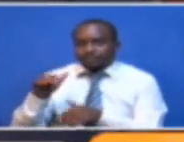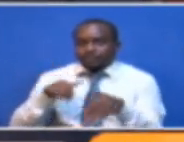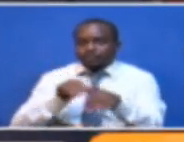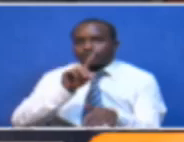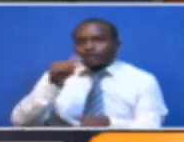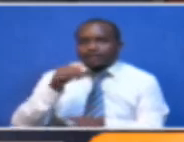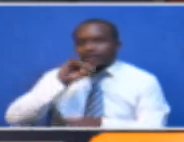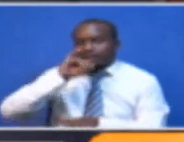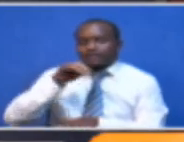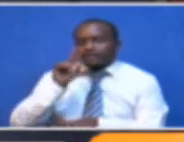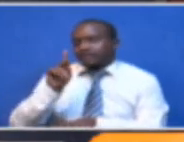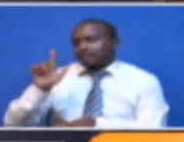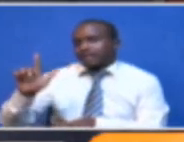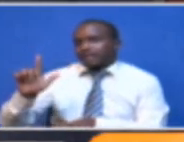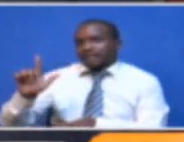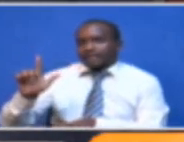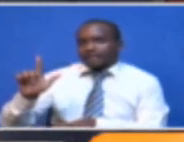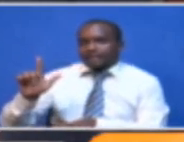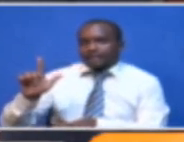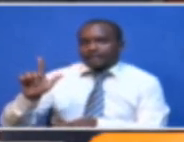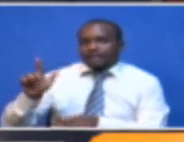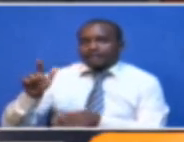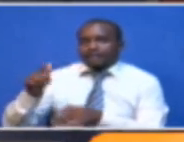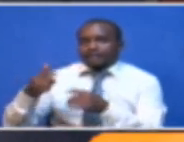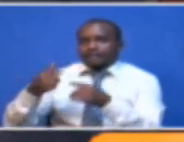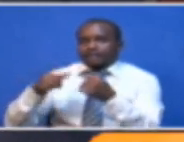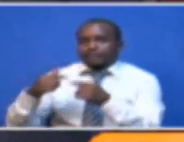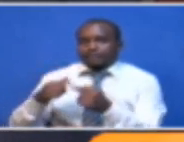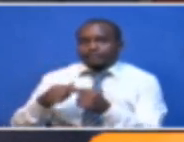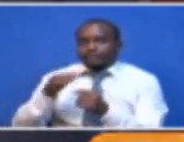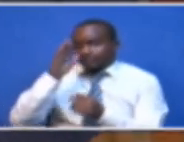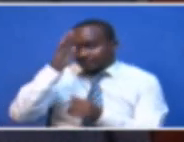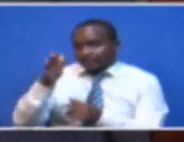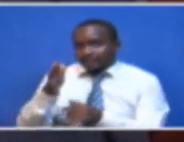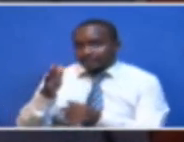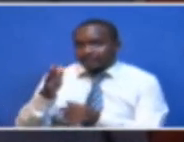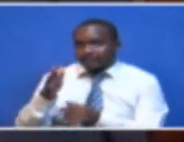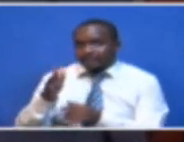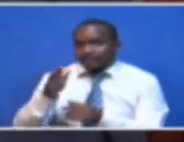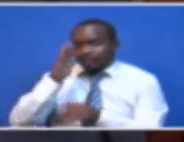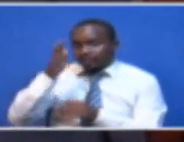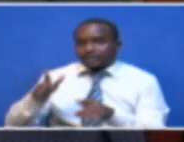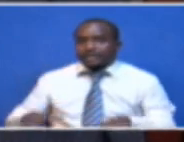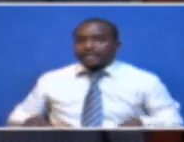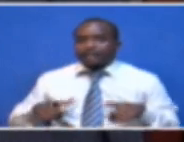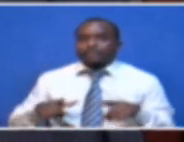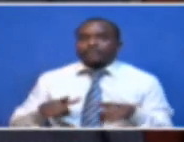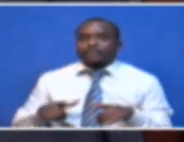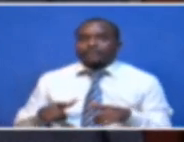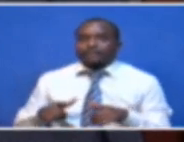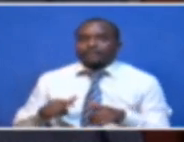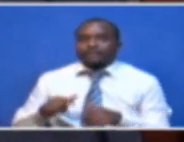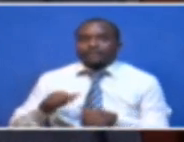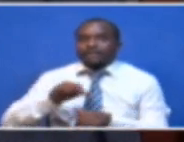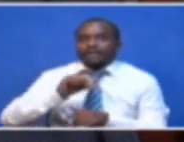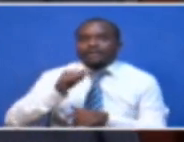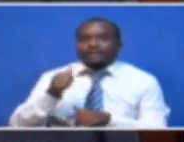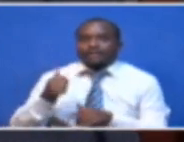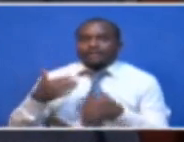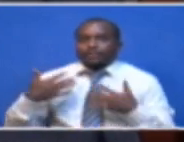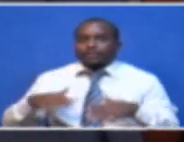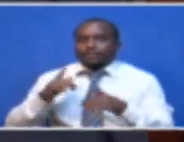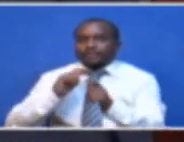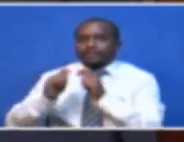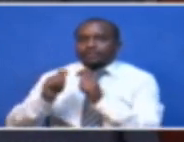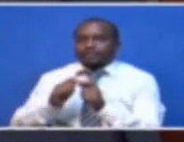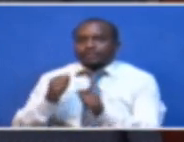other, JKL. And coming up this Sunday, on Sunday Live, another fascinating interview. Monica,